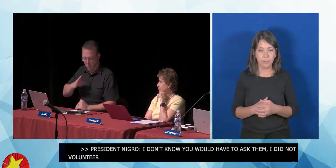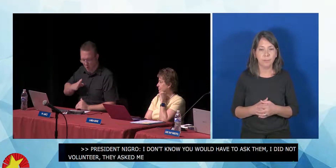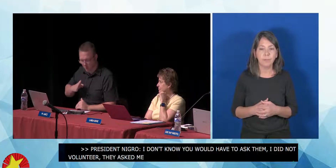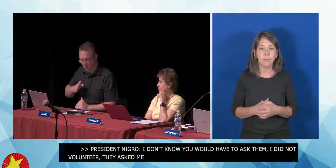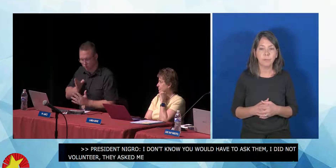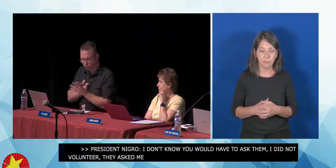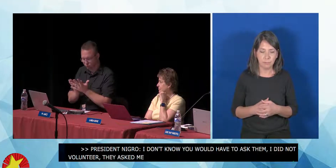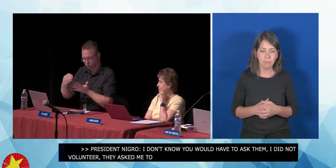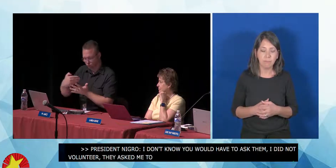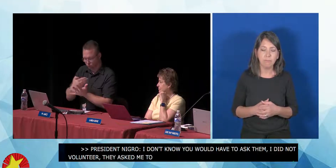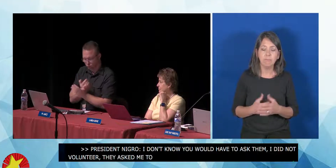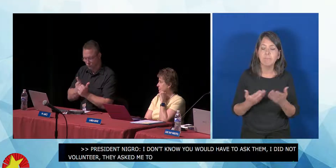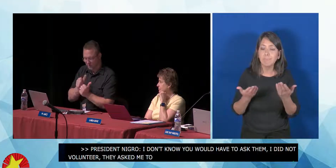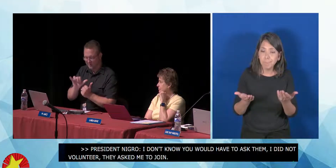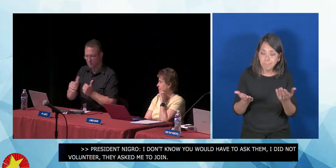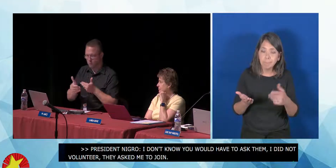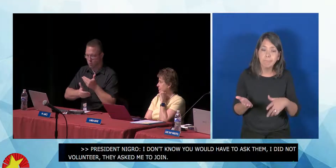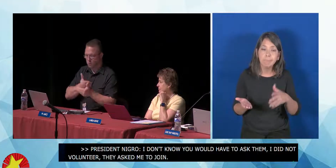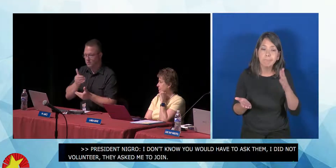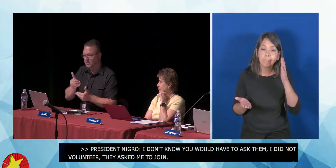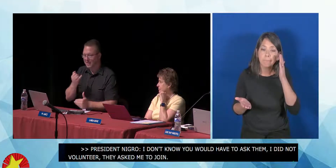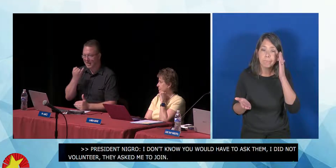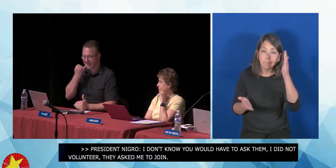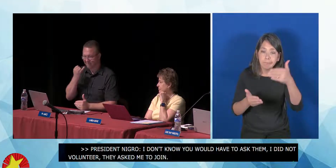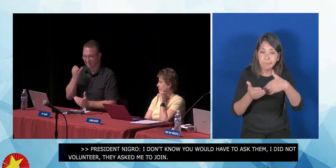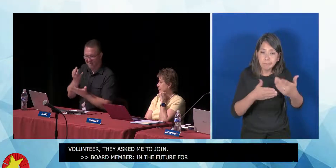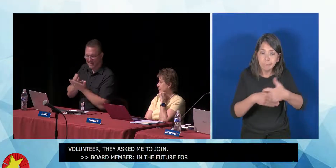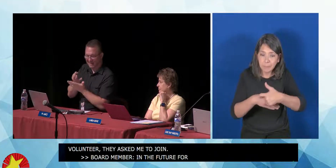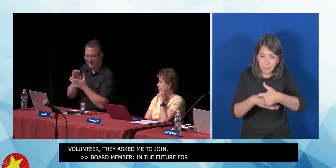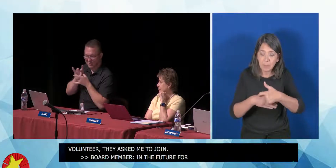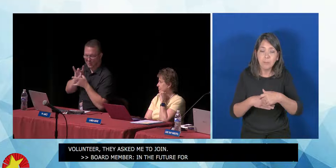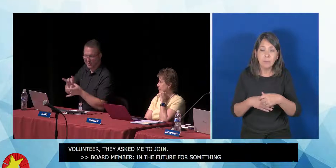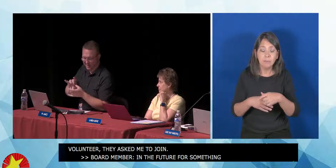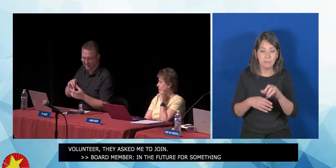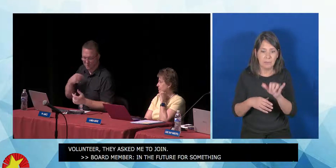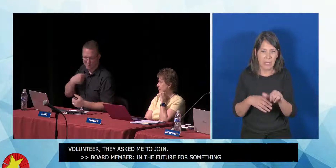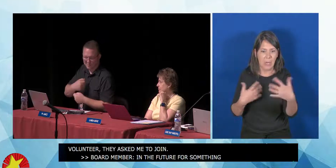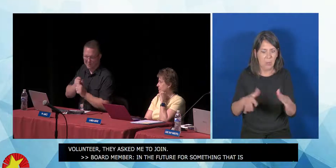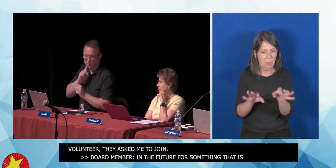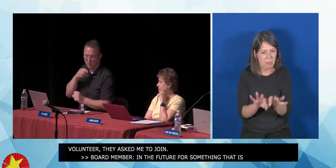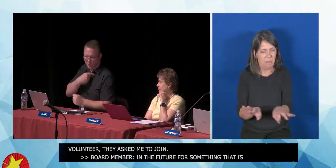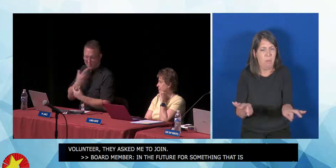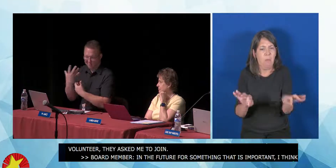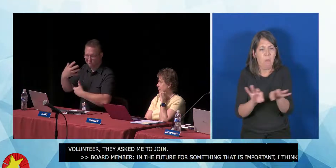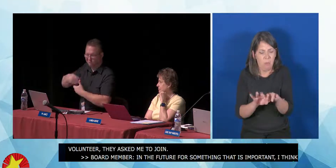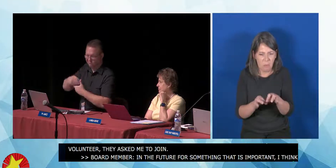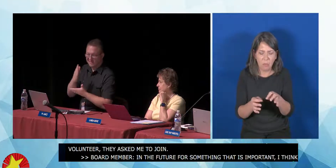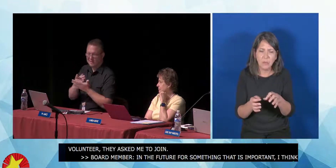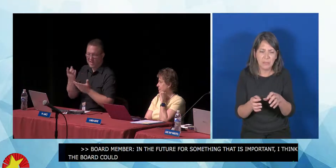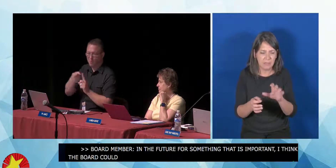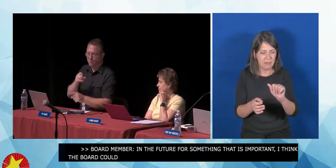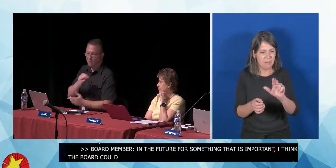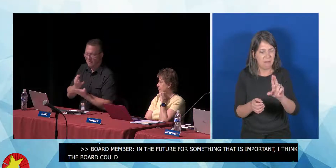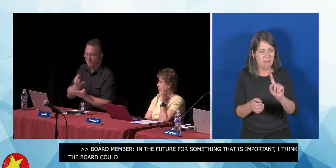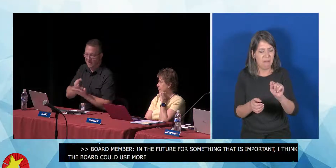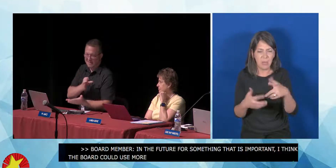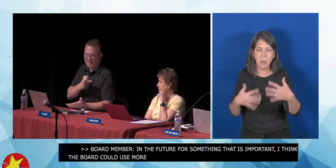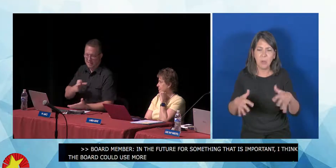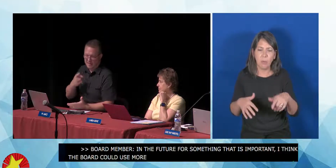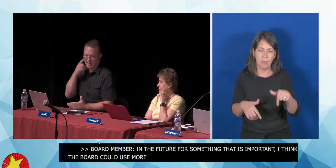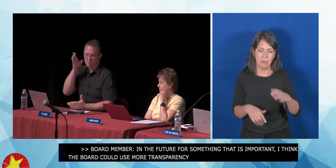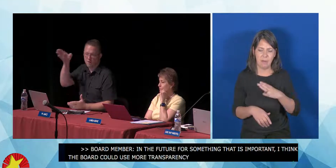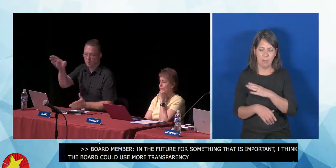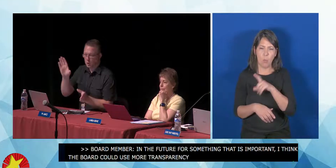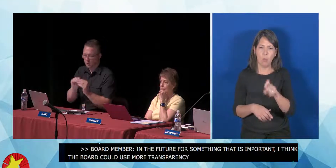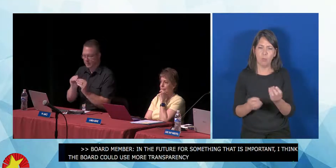In the future, for something that is that important, I think the board could use more transparency. And I